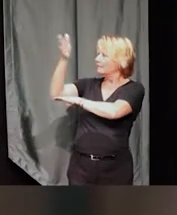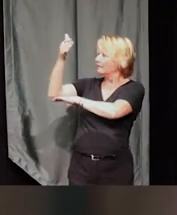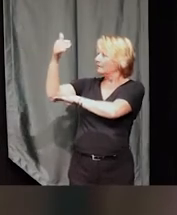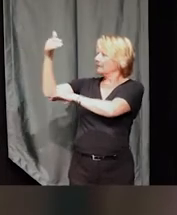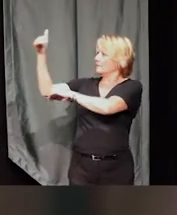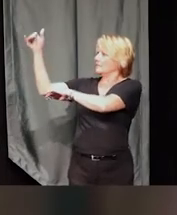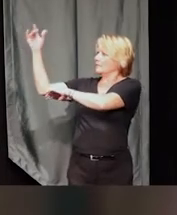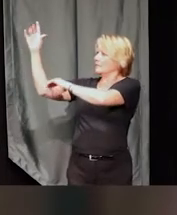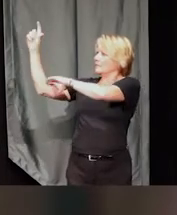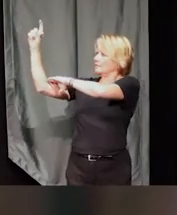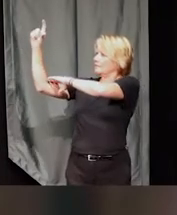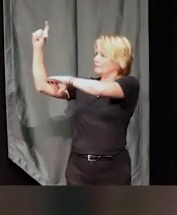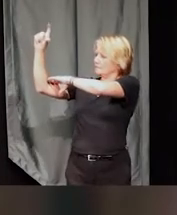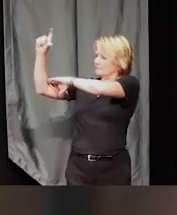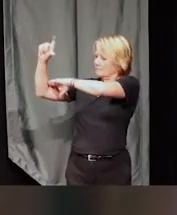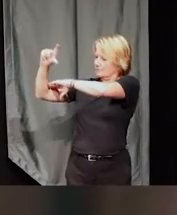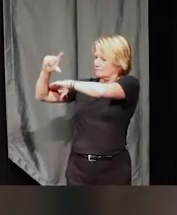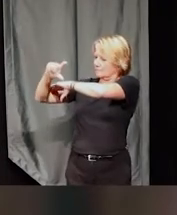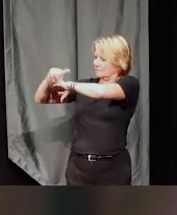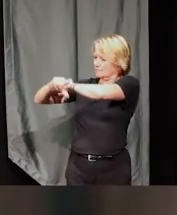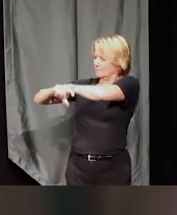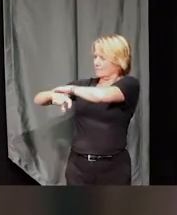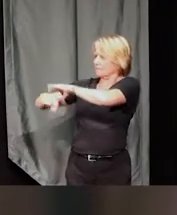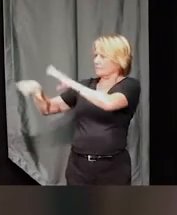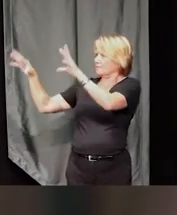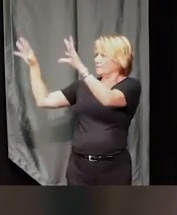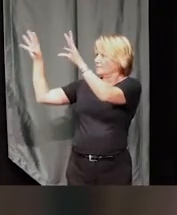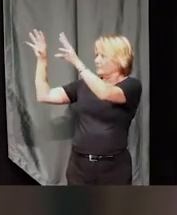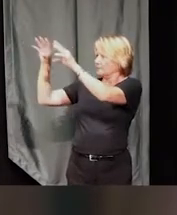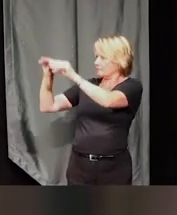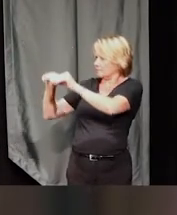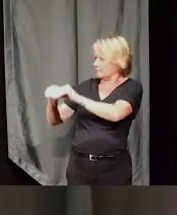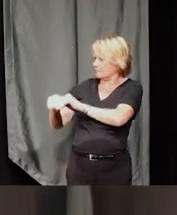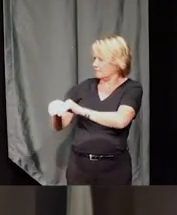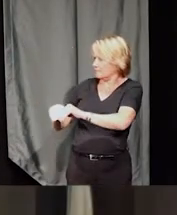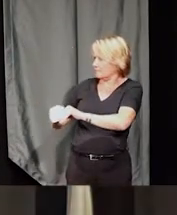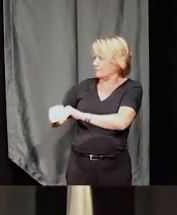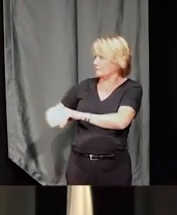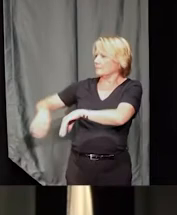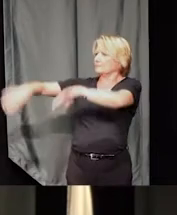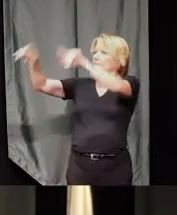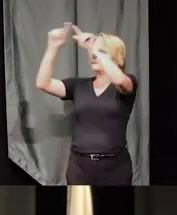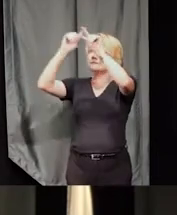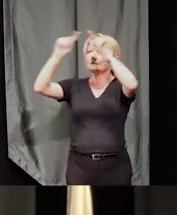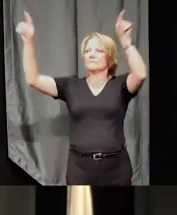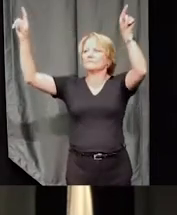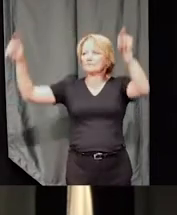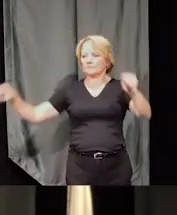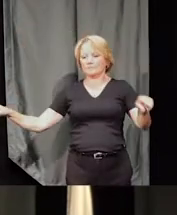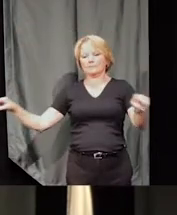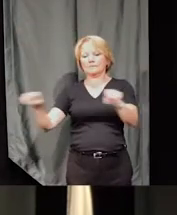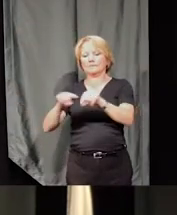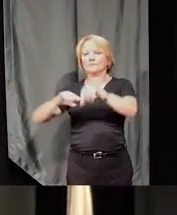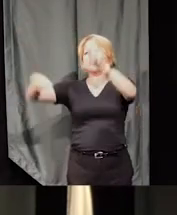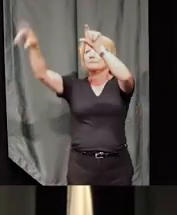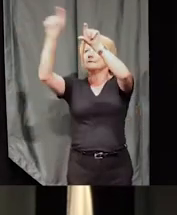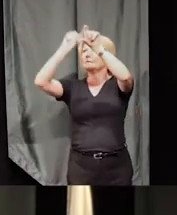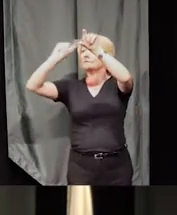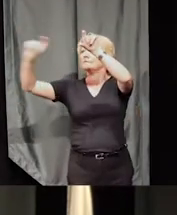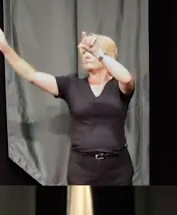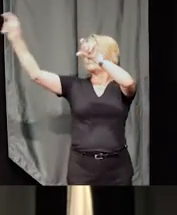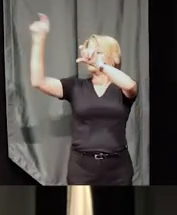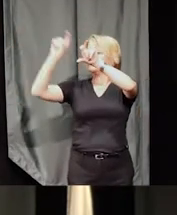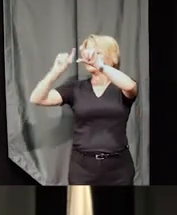the twilight's last gleaming whose broad stripes